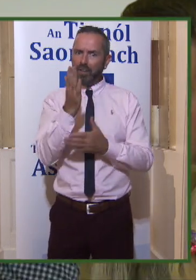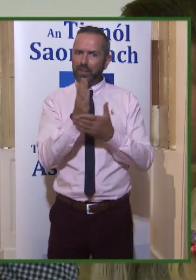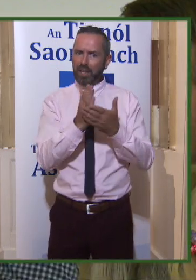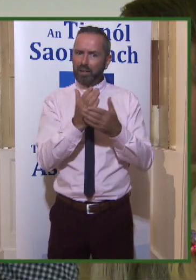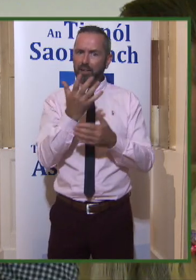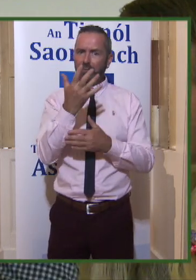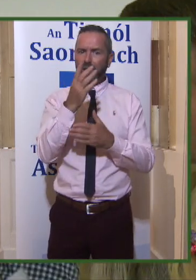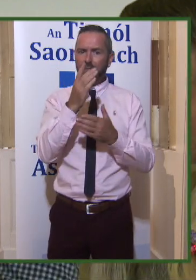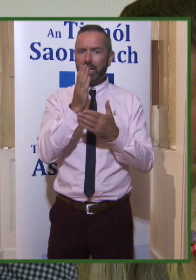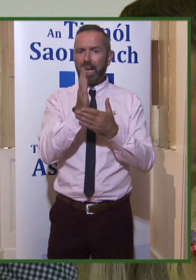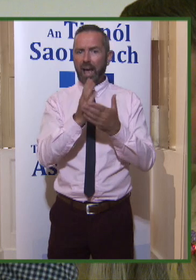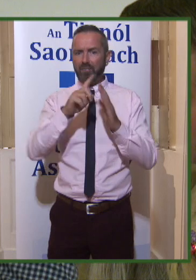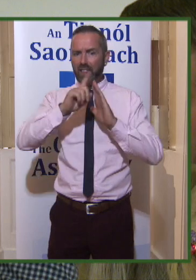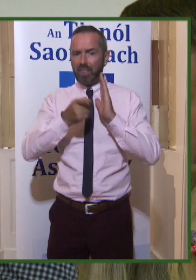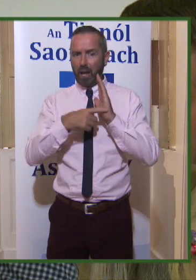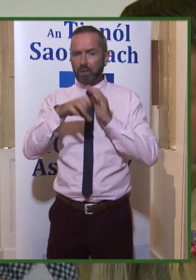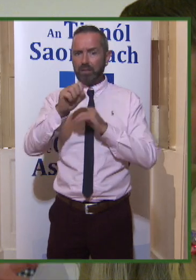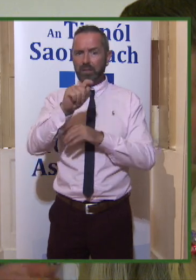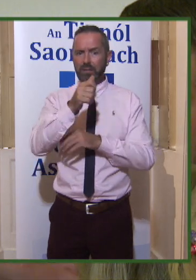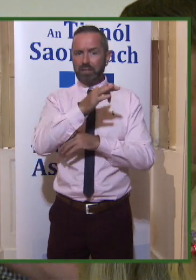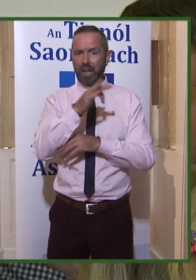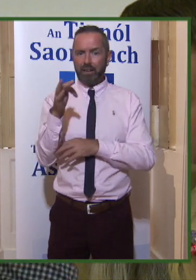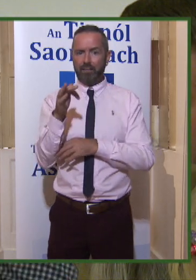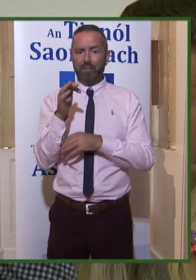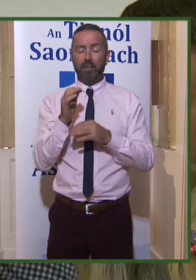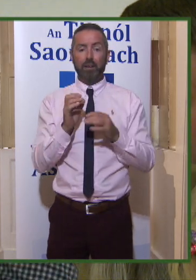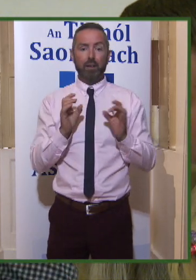So then when we're looking at